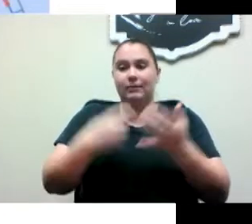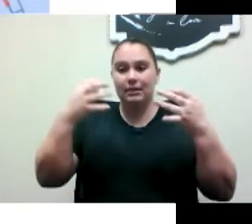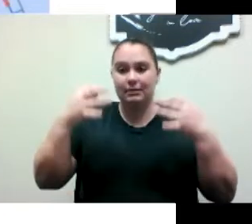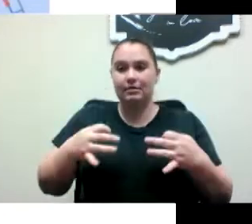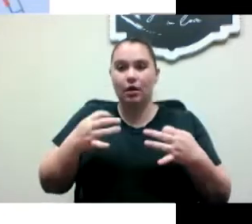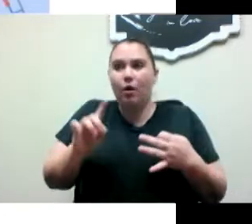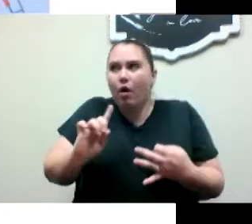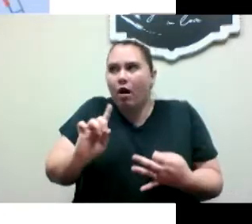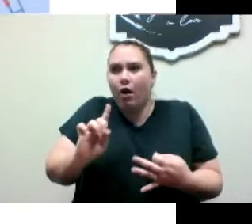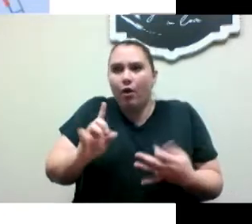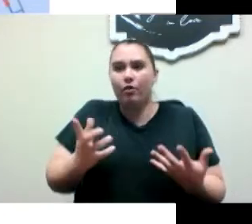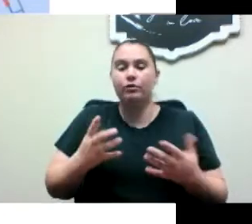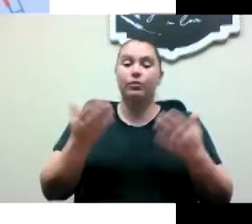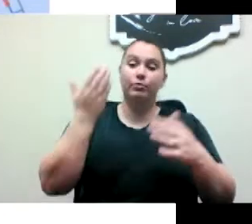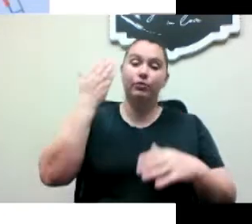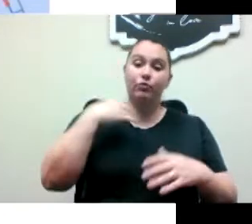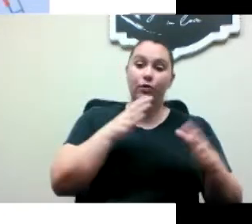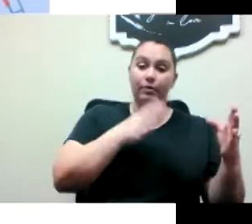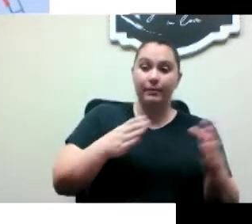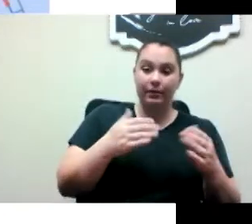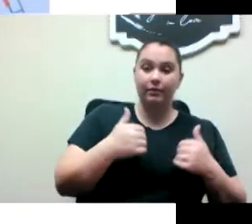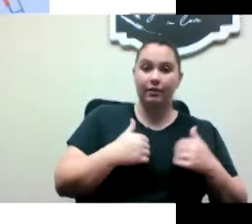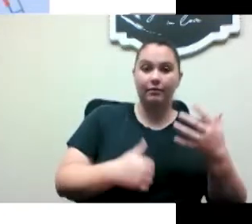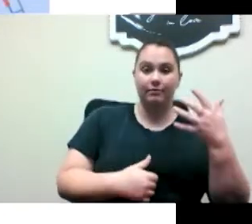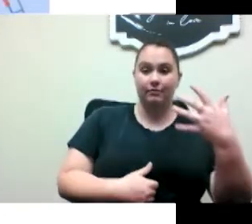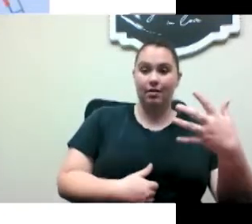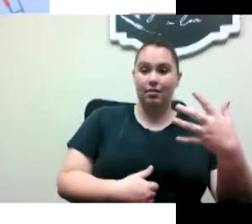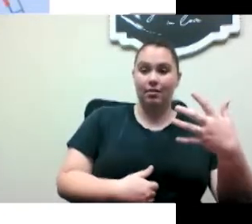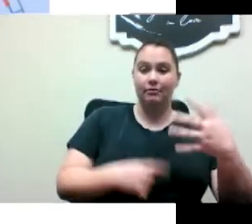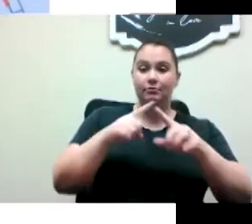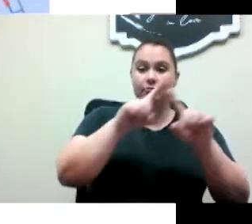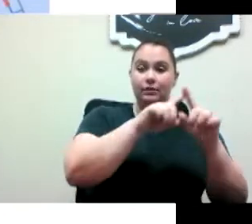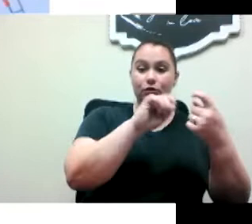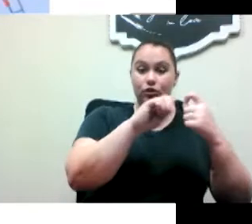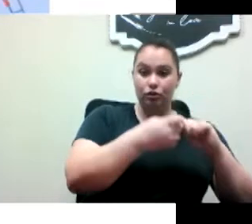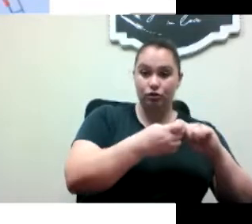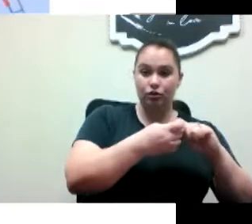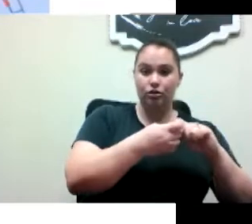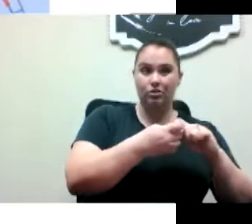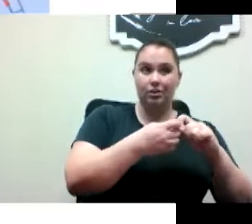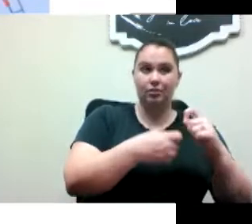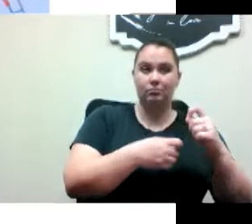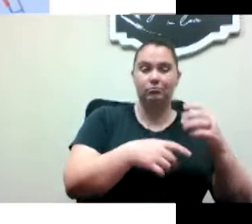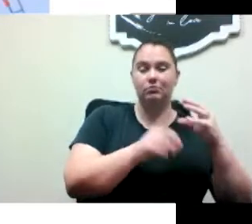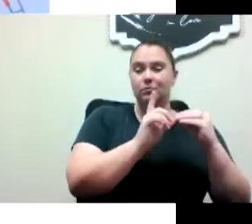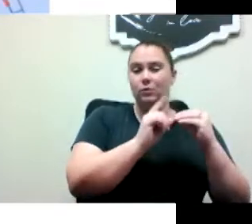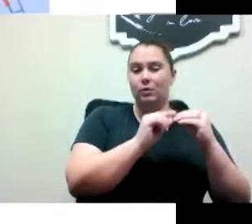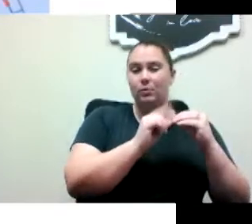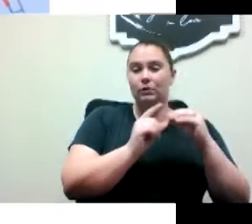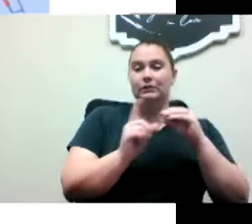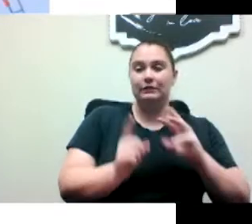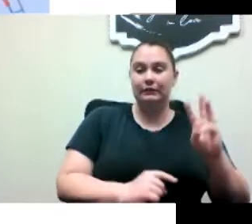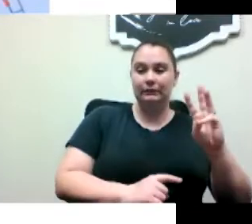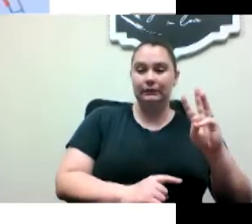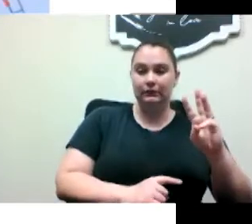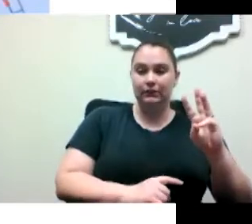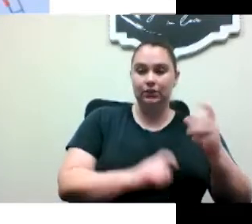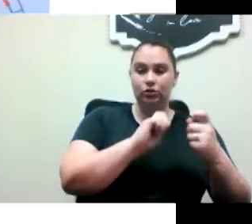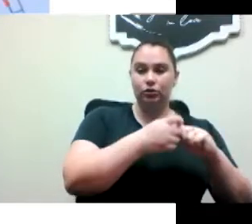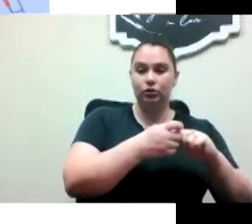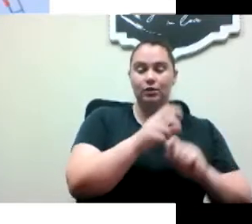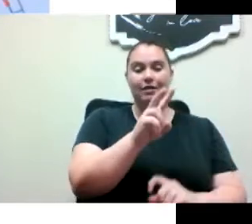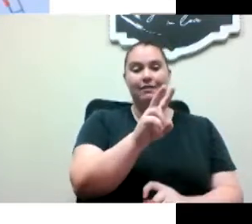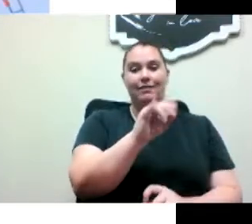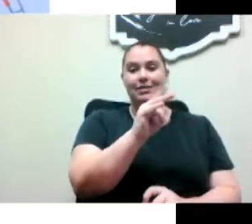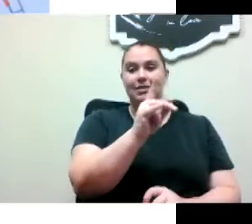at had actually these 5 changes plus one, which drew Trustee Vidania out of